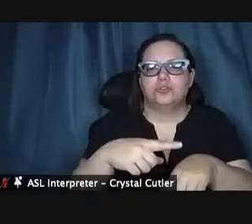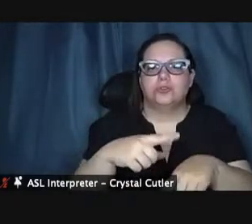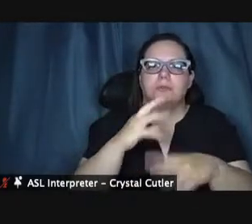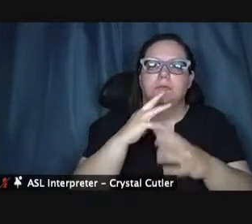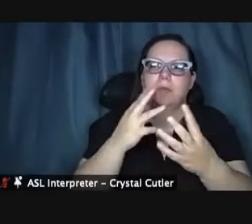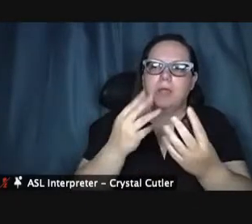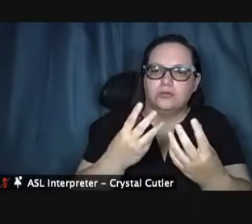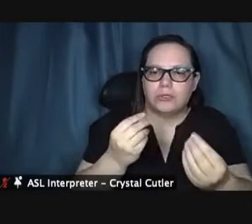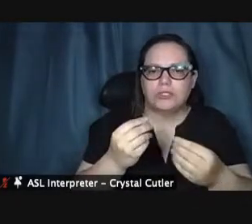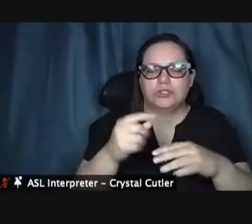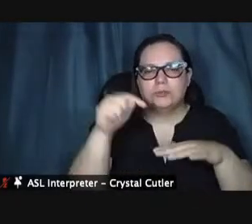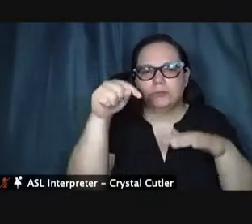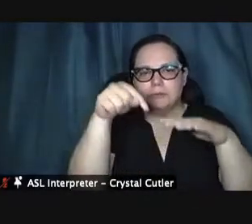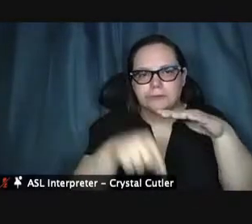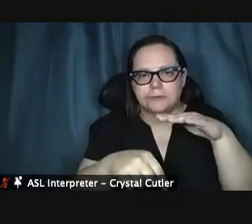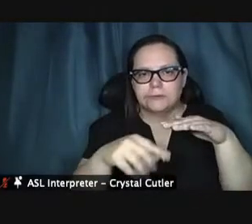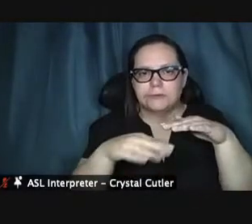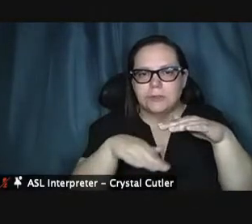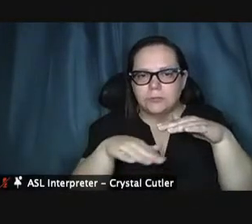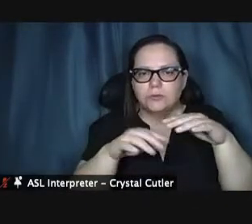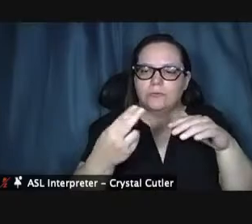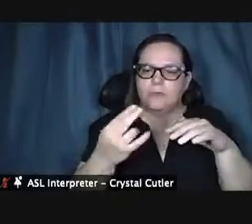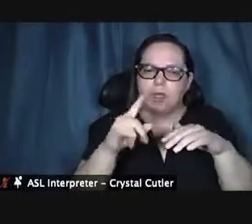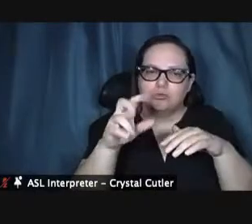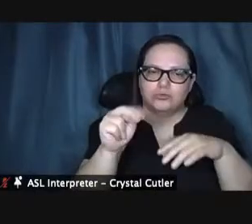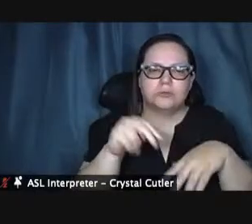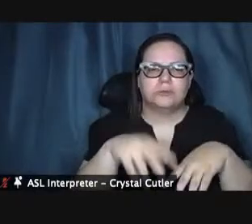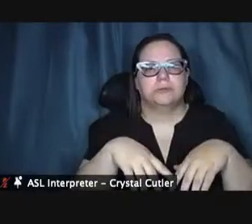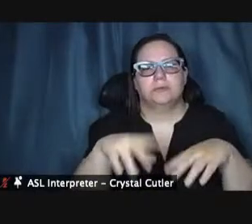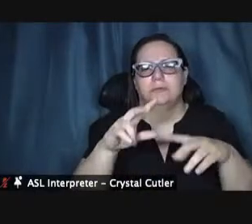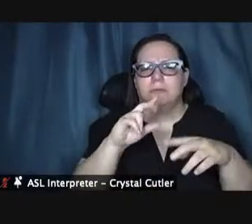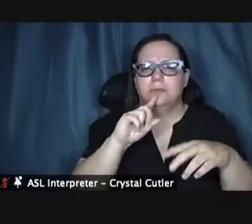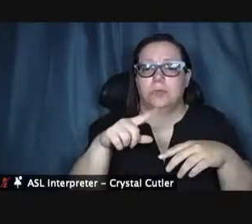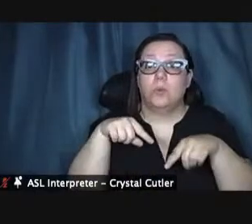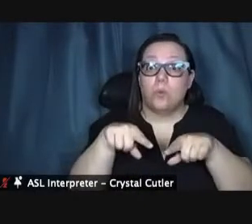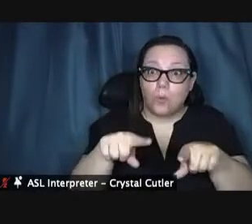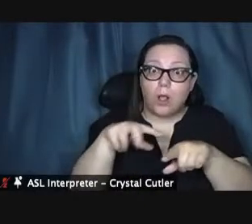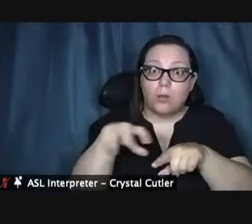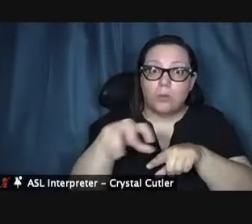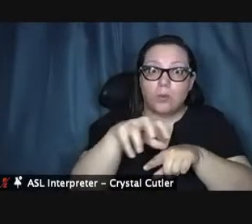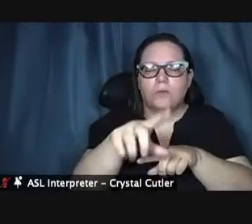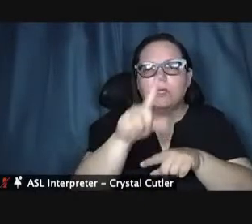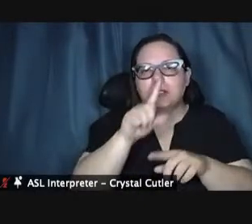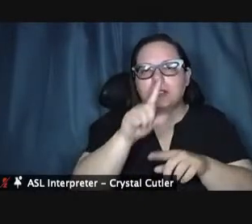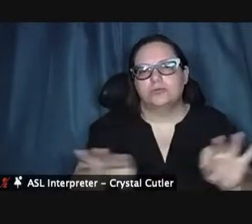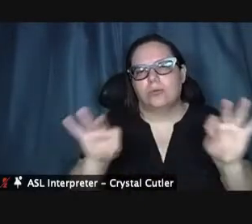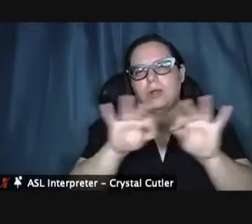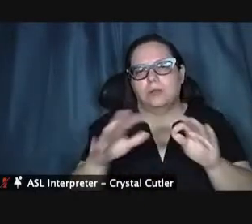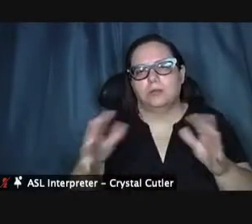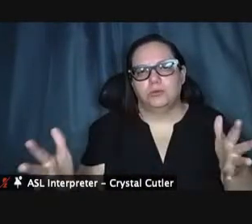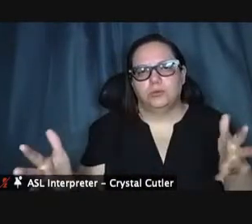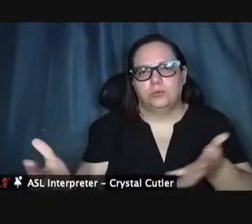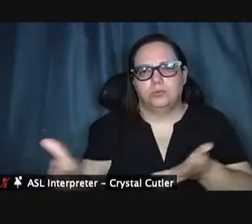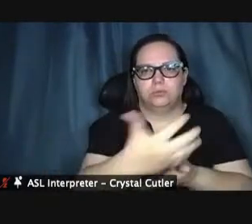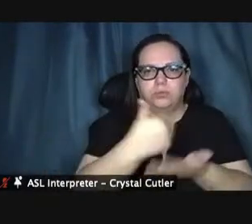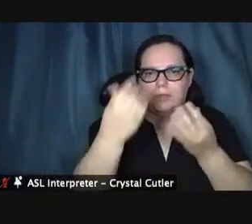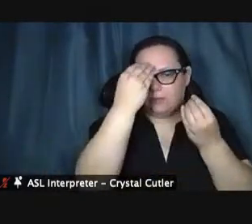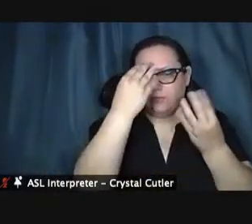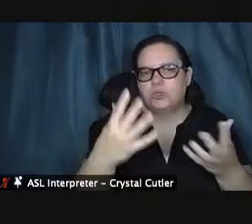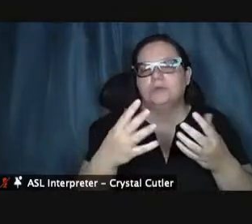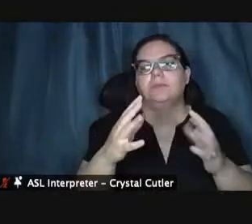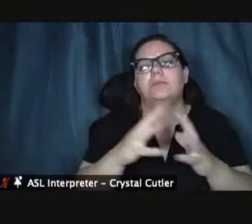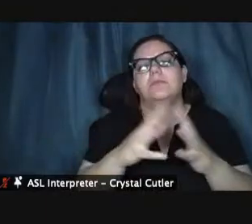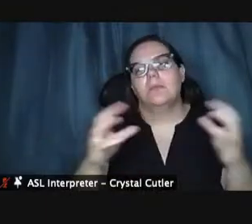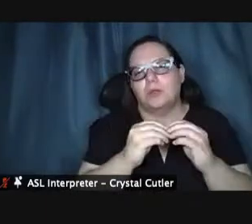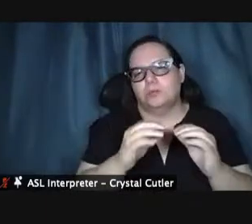Being able to pull all that data together continuously is critical. Is so much more powerful than if you just made individual observations